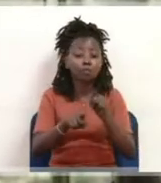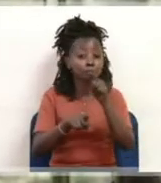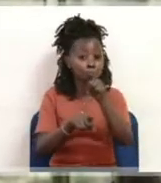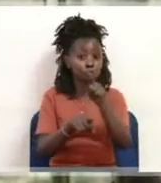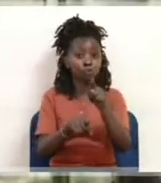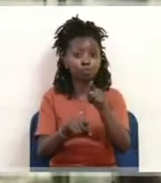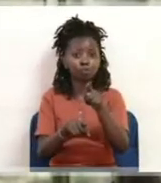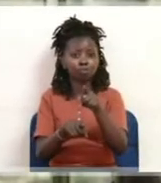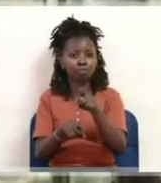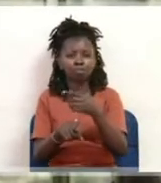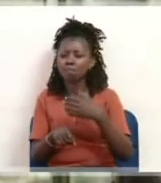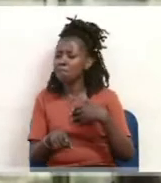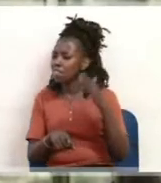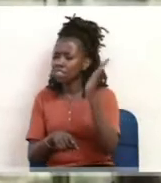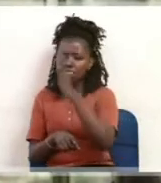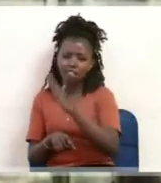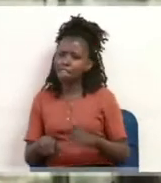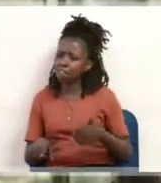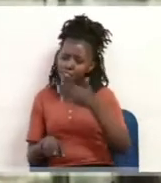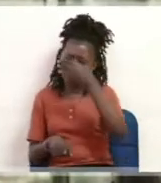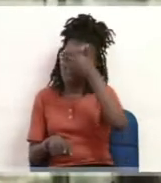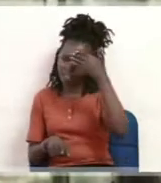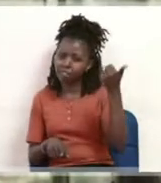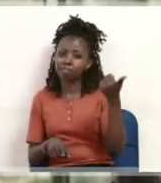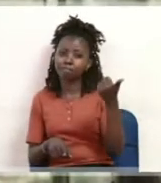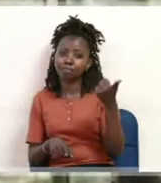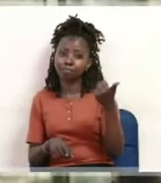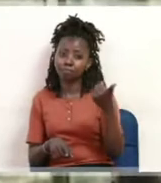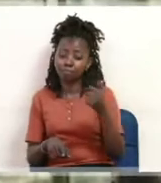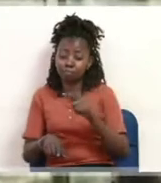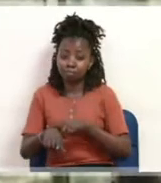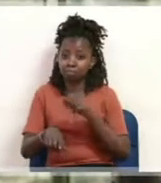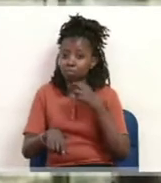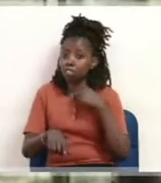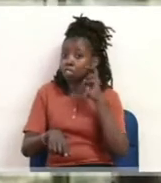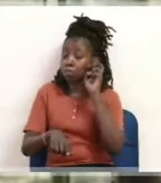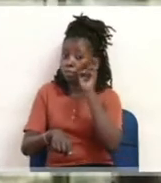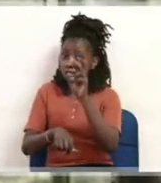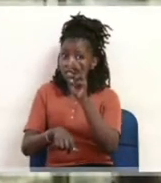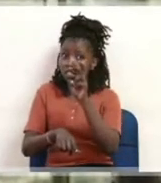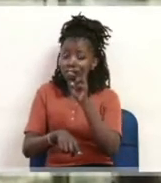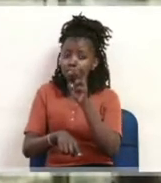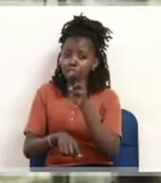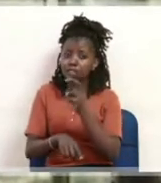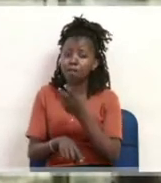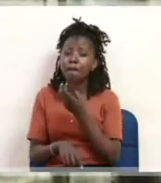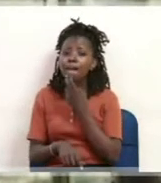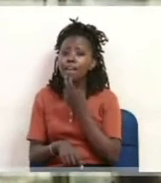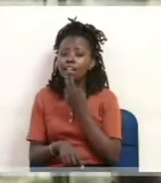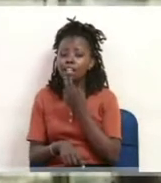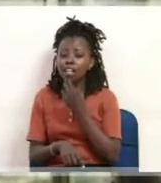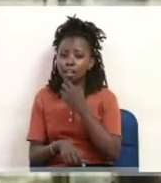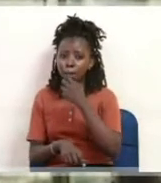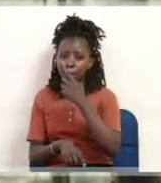You know, I will never forget what I saw in Moi International